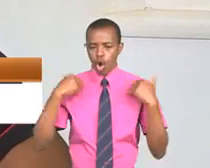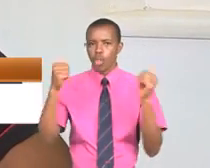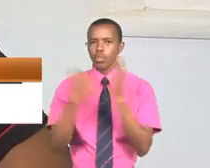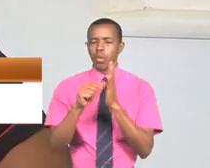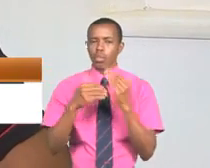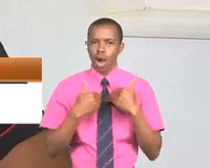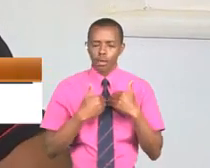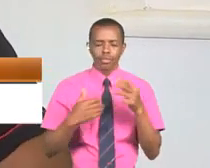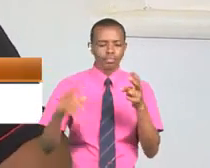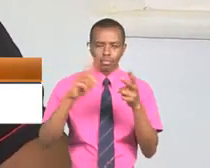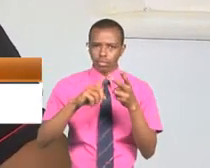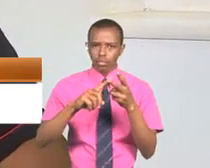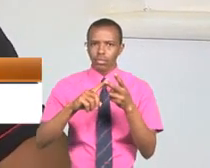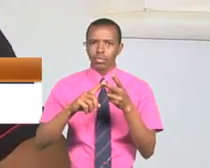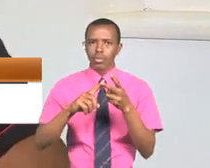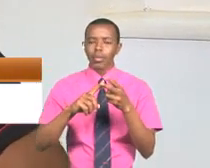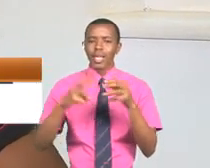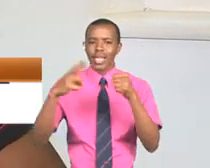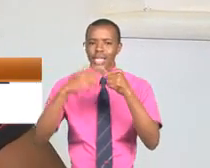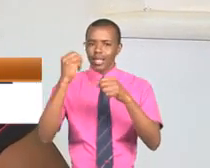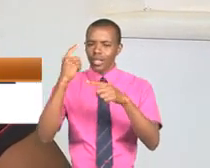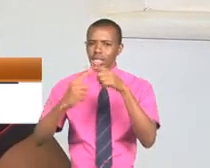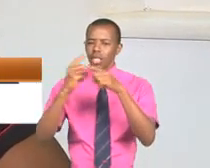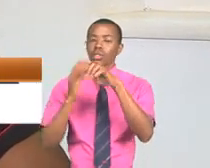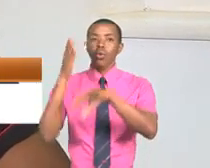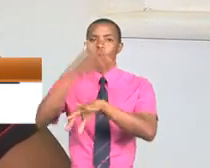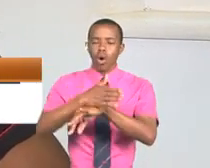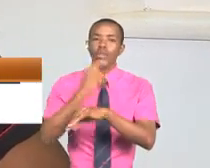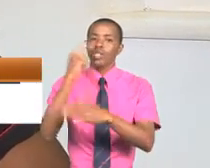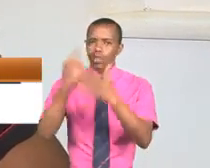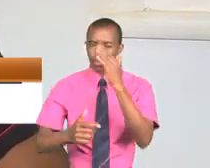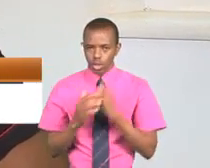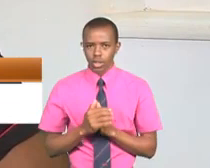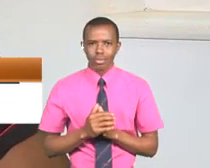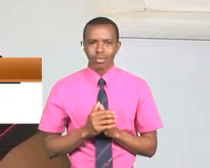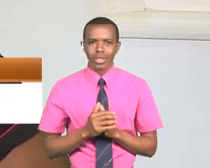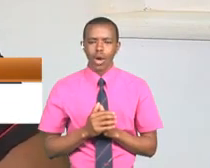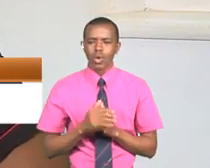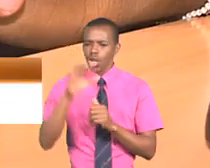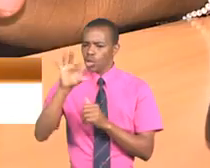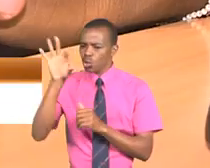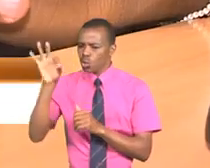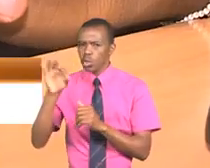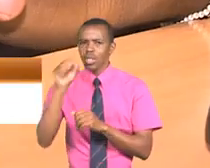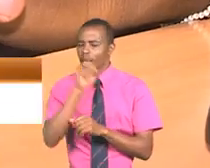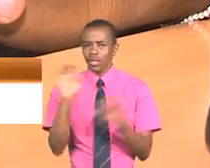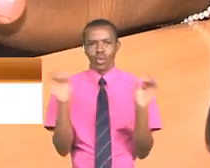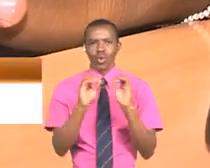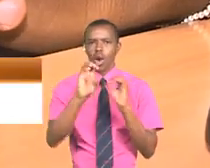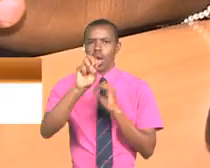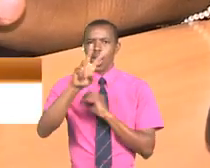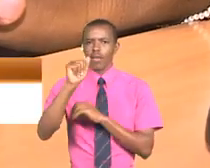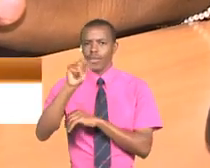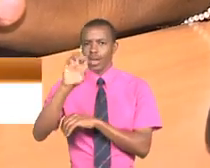have people as old as even 70 years old. So I can say that doesn't distinguish. Kulingana na Evans